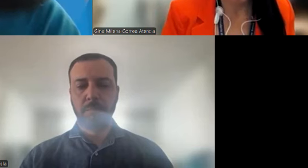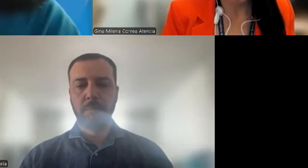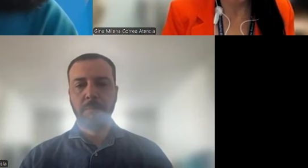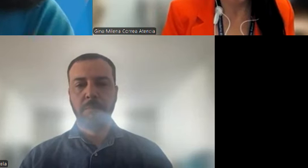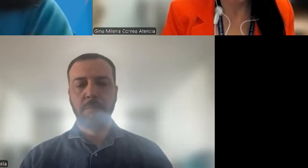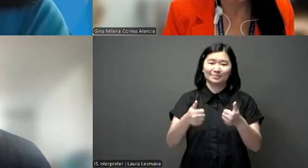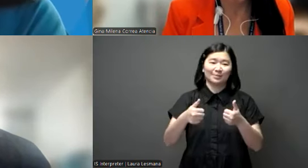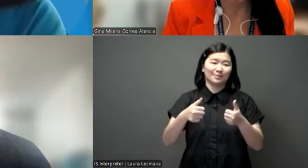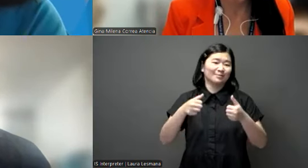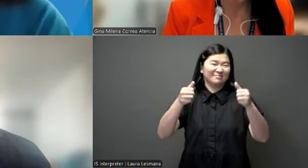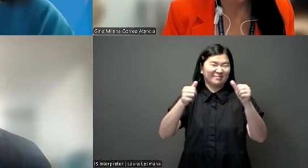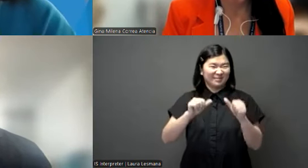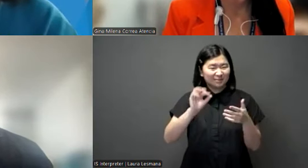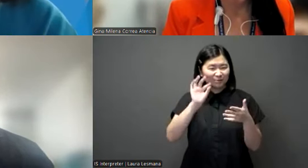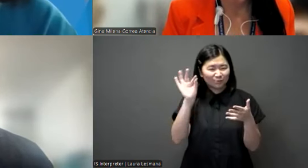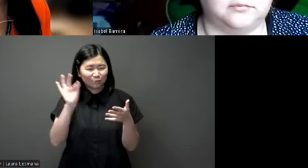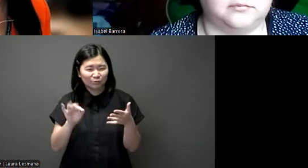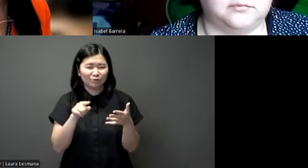member of pregunta. our team.